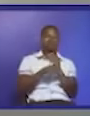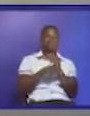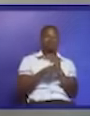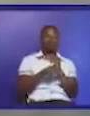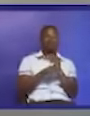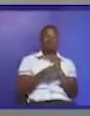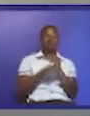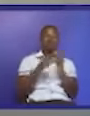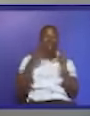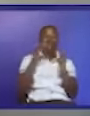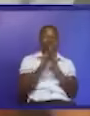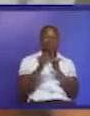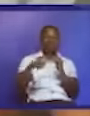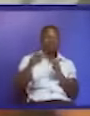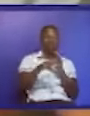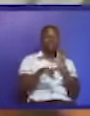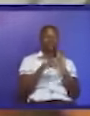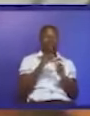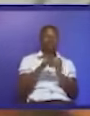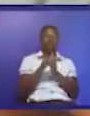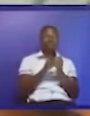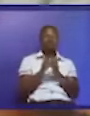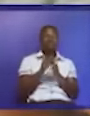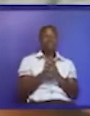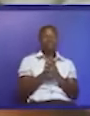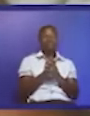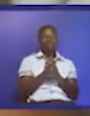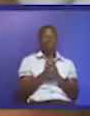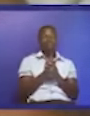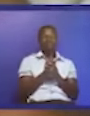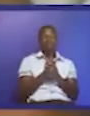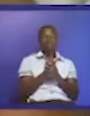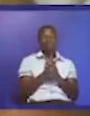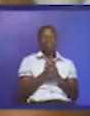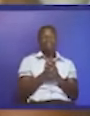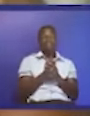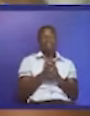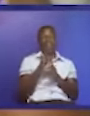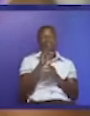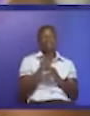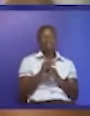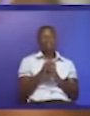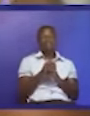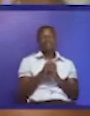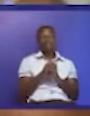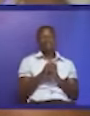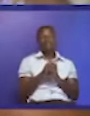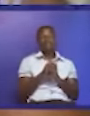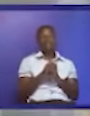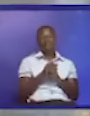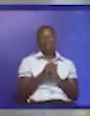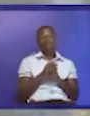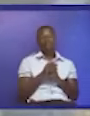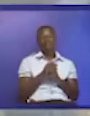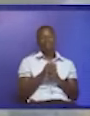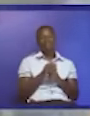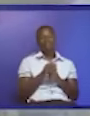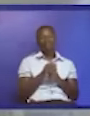weak their spirit man is. No, no, no, sir. Halashaneke